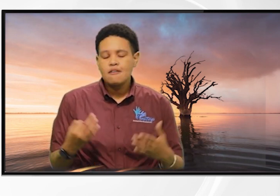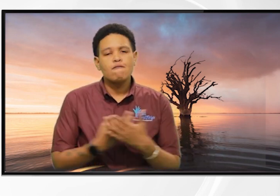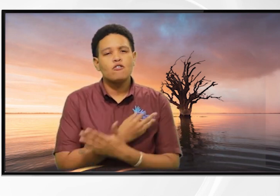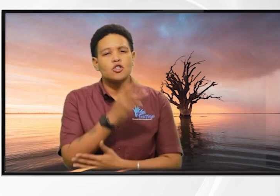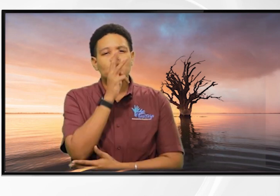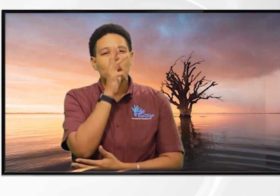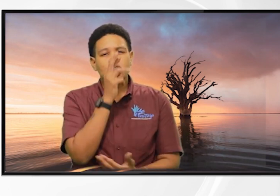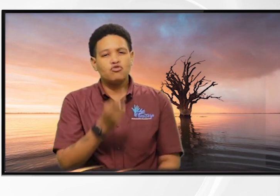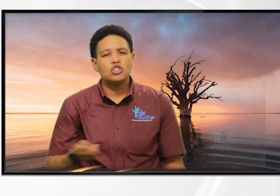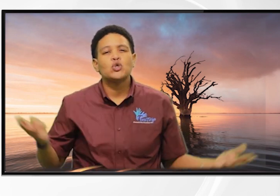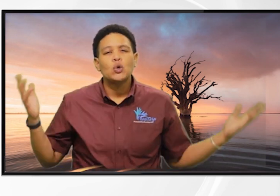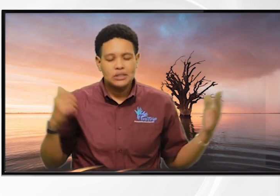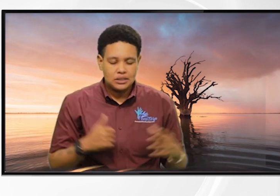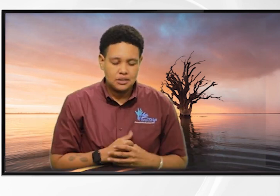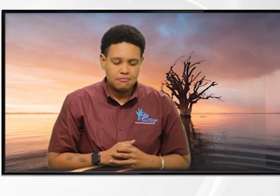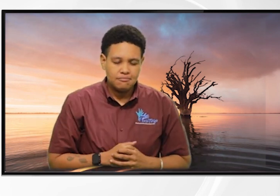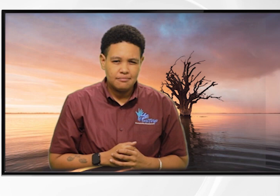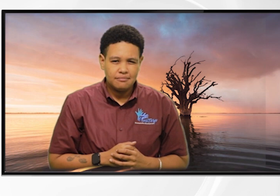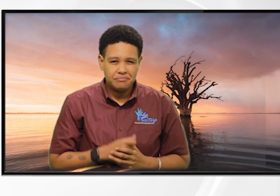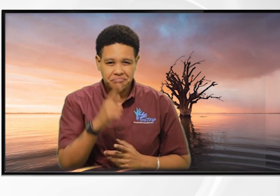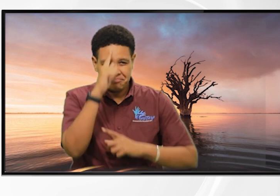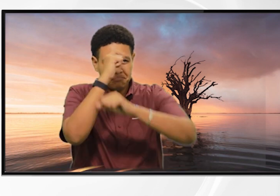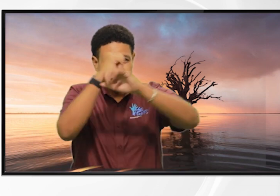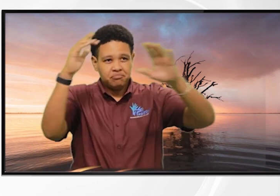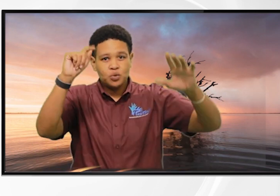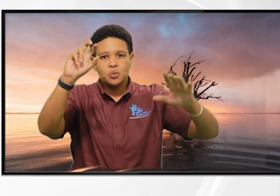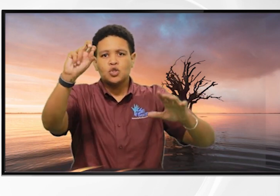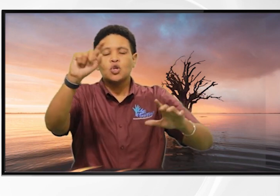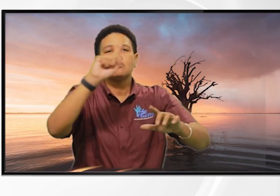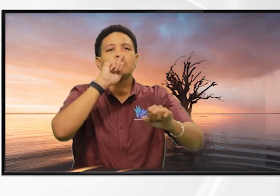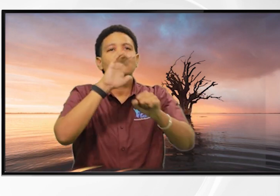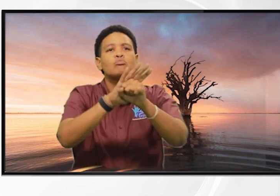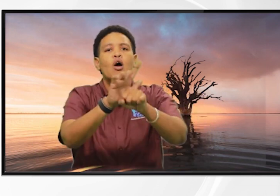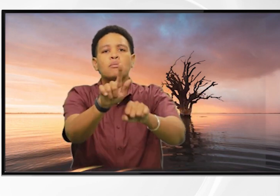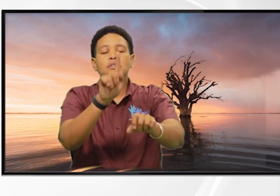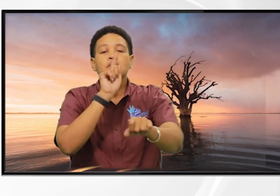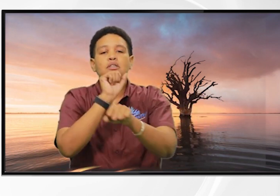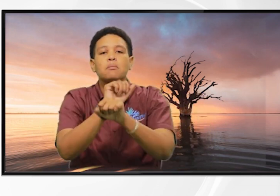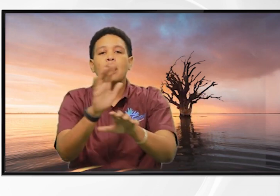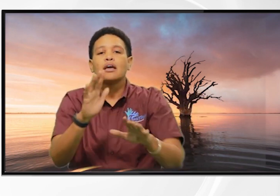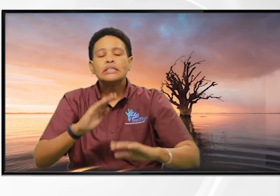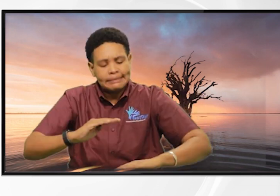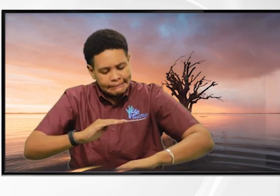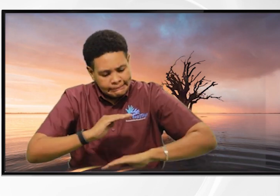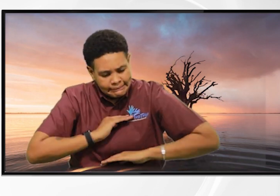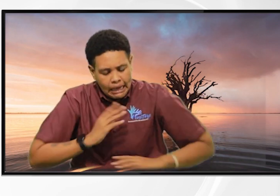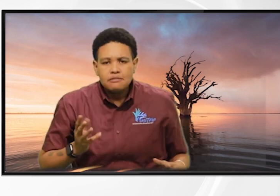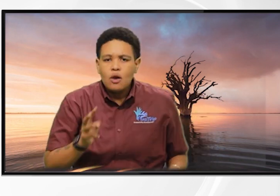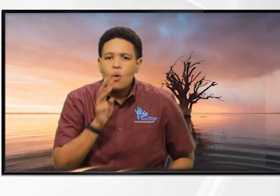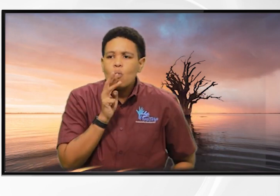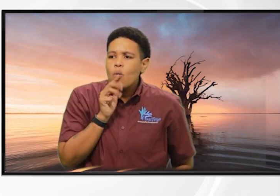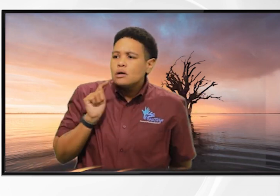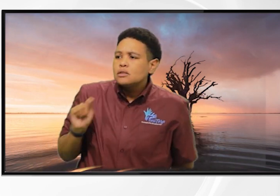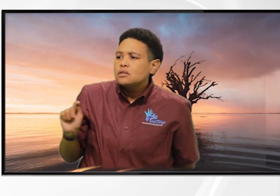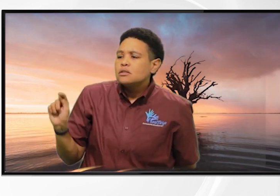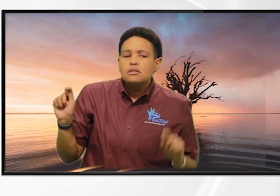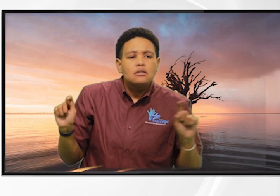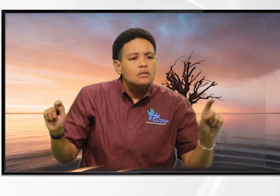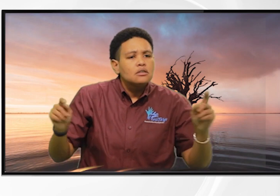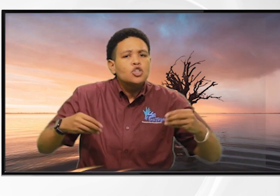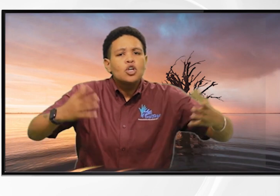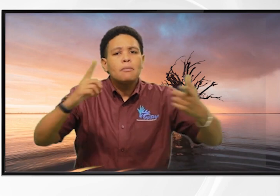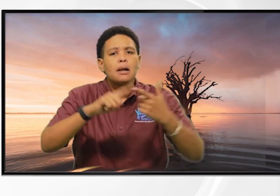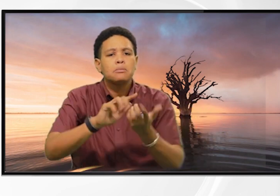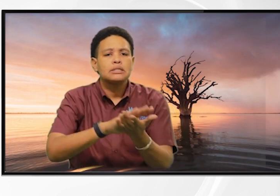Freshwater resources. Vision 2030 promises to ensure satisfactory water supply and